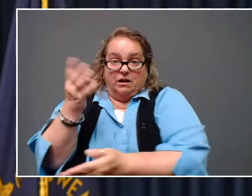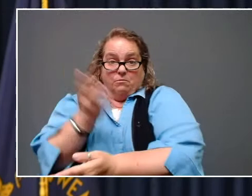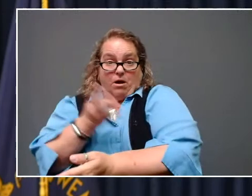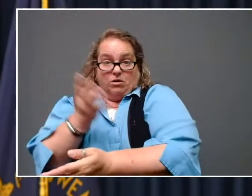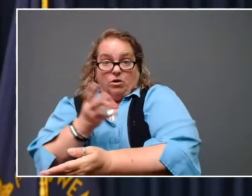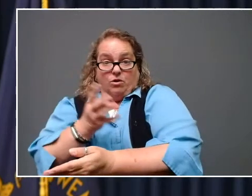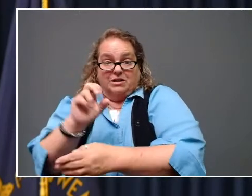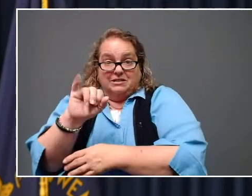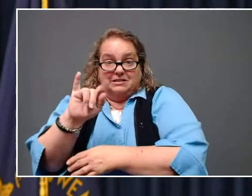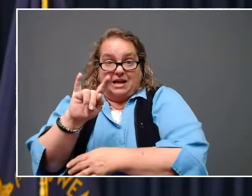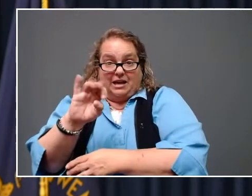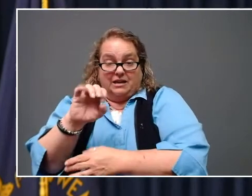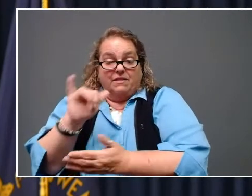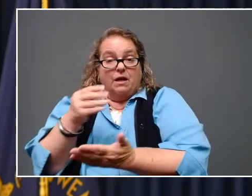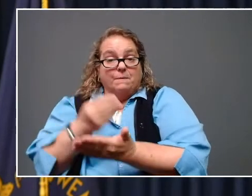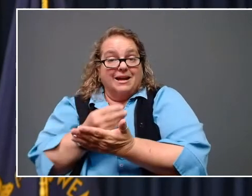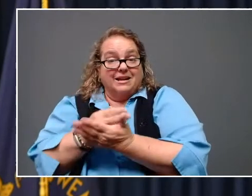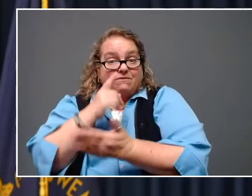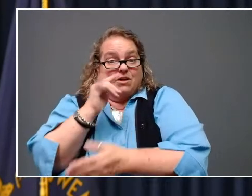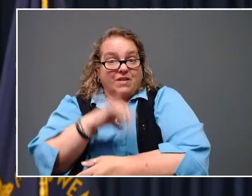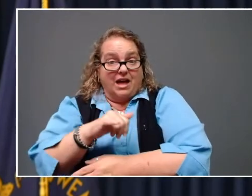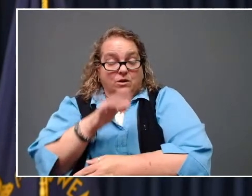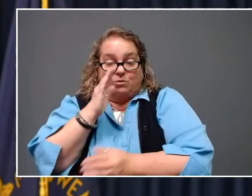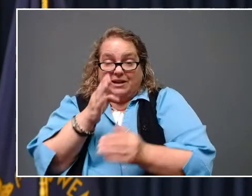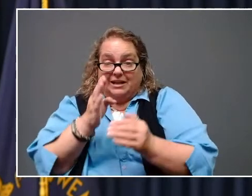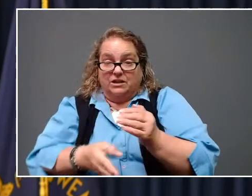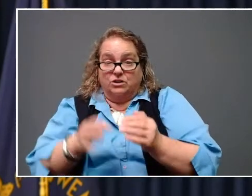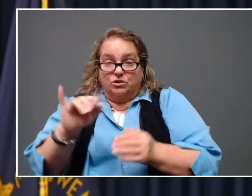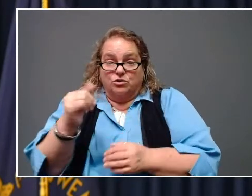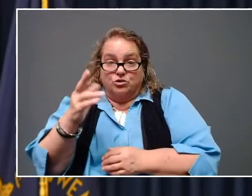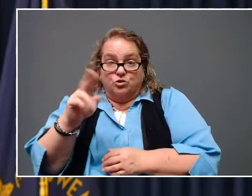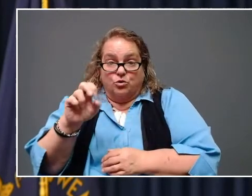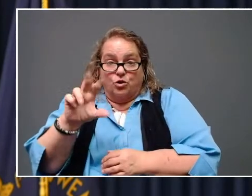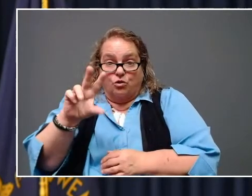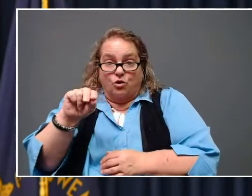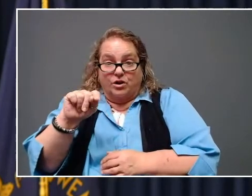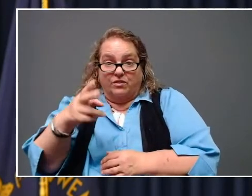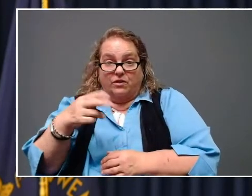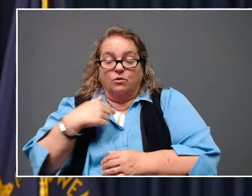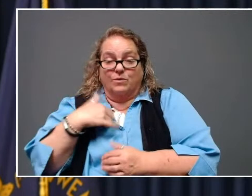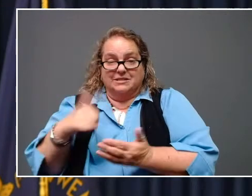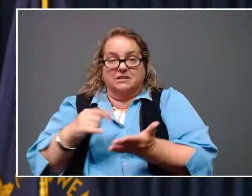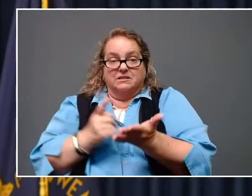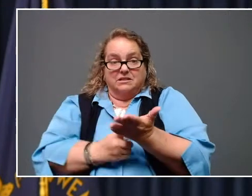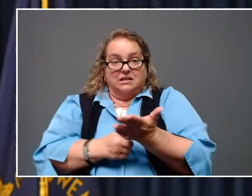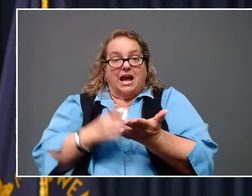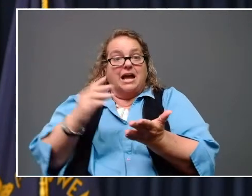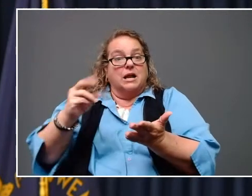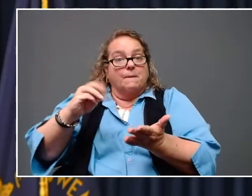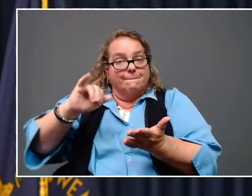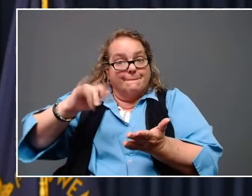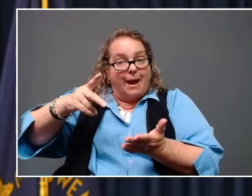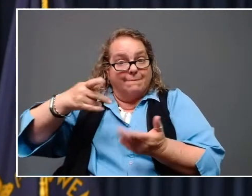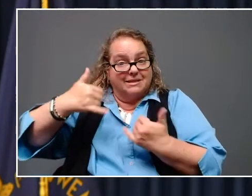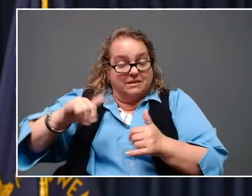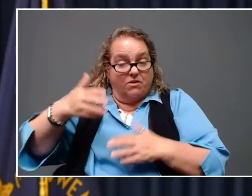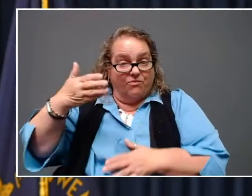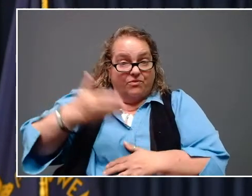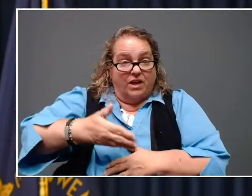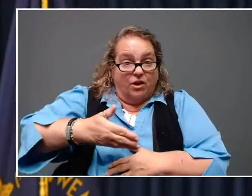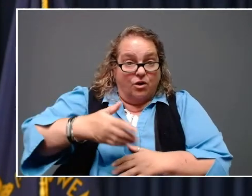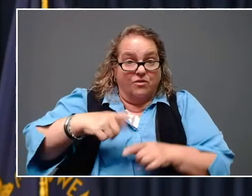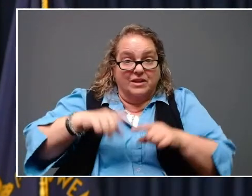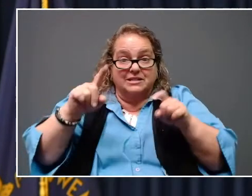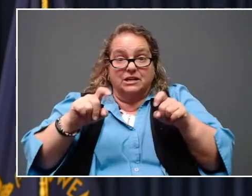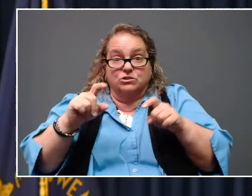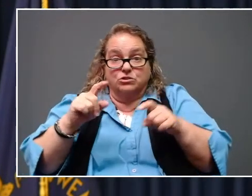June 30th. We're in regular discussion with those sites, and the map is still available on the test and treat page. But if you